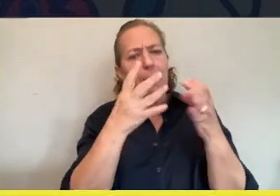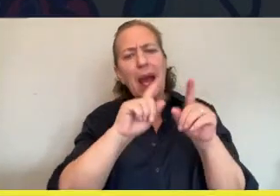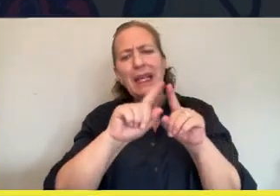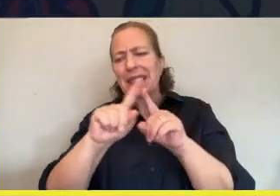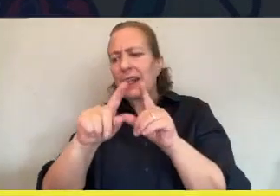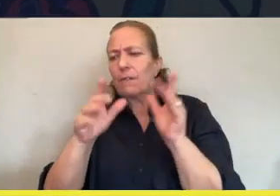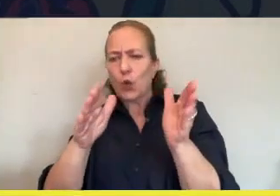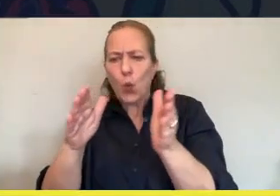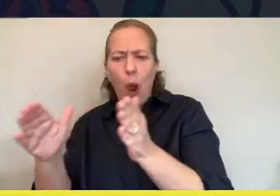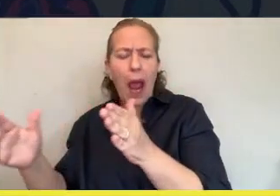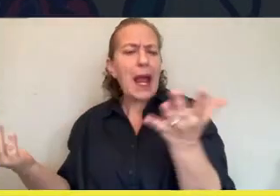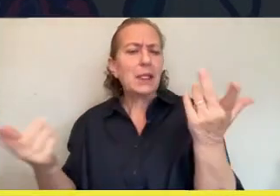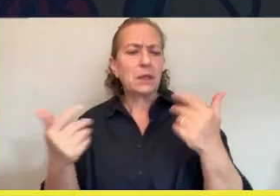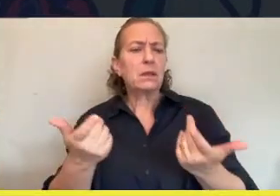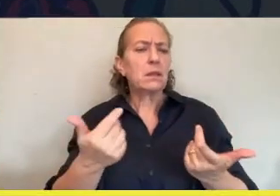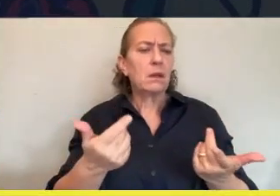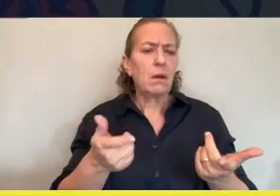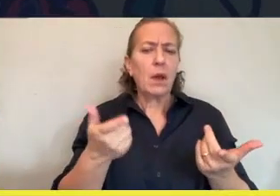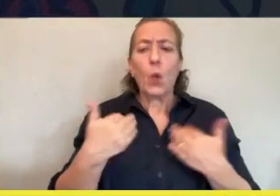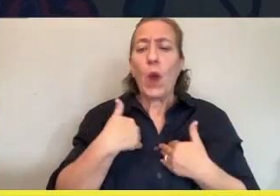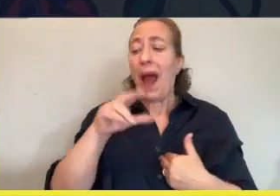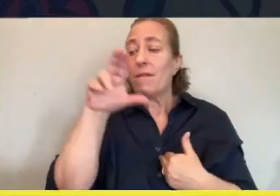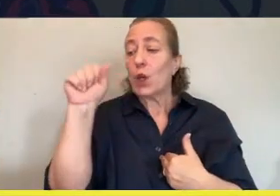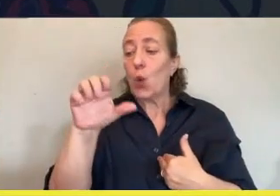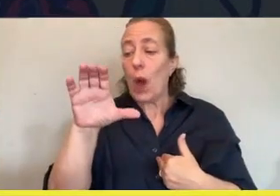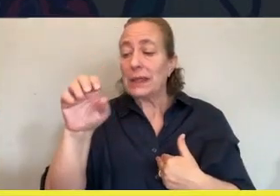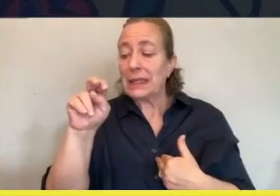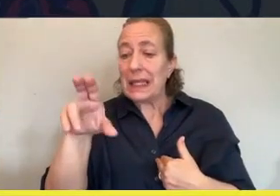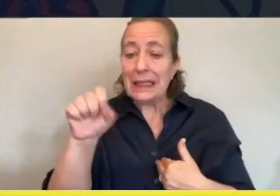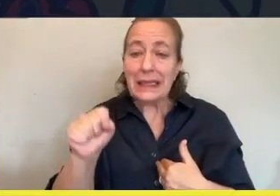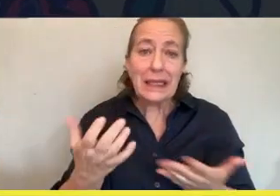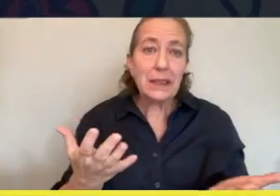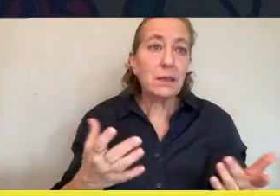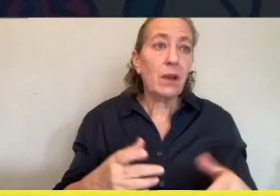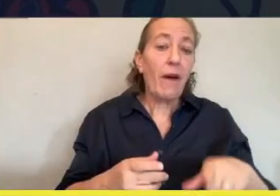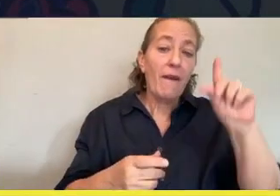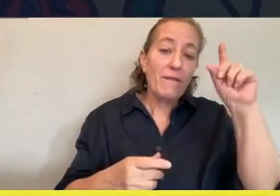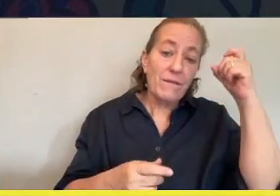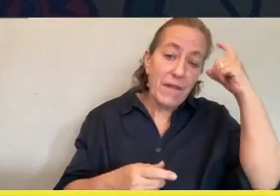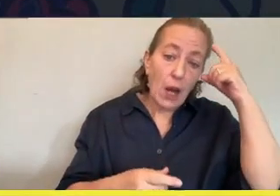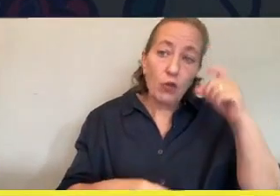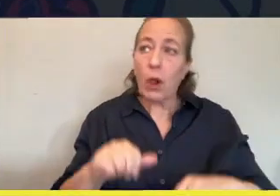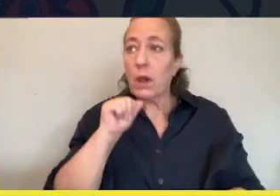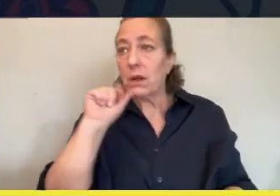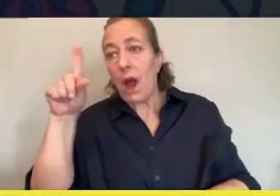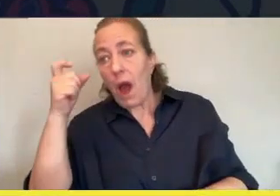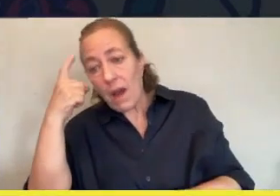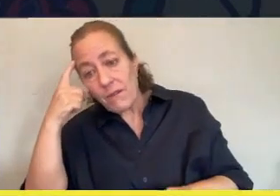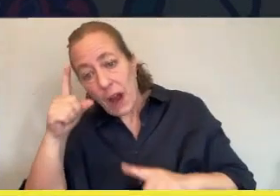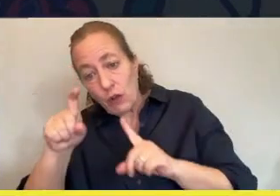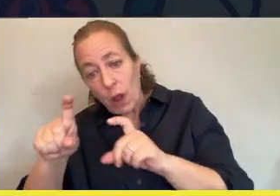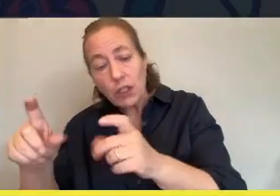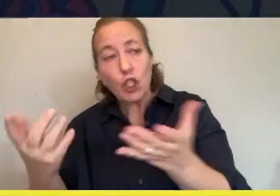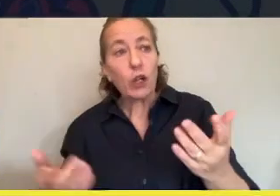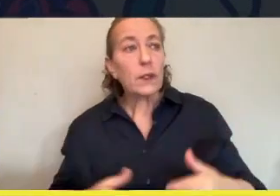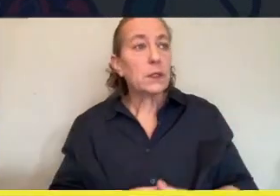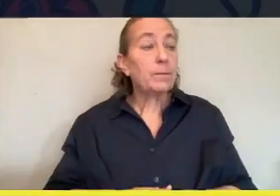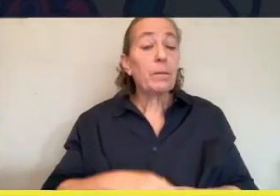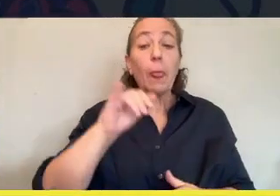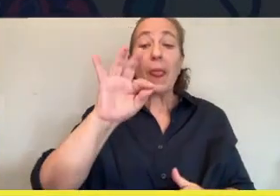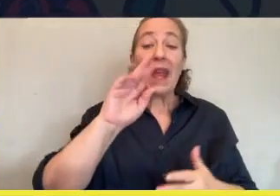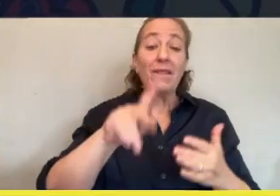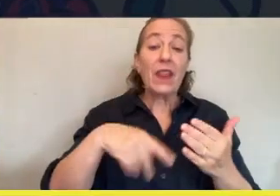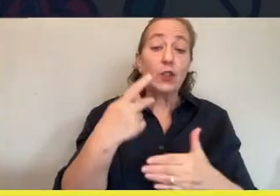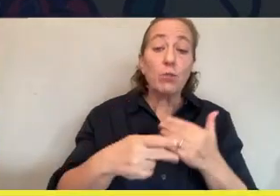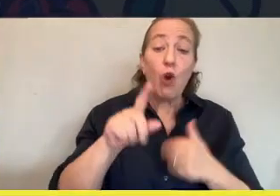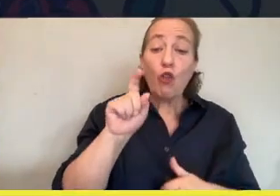have it in the US Census, in federal and non-federal surveys, and where there is a programmatic need in a handful